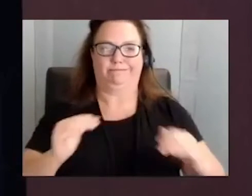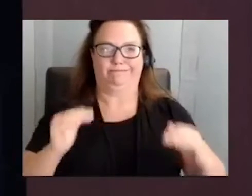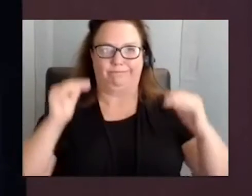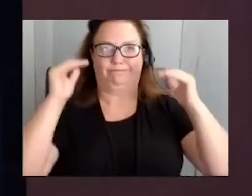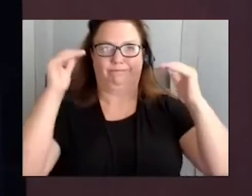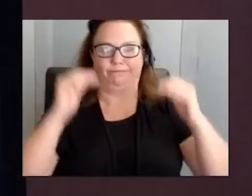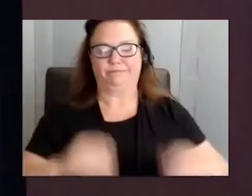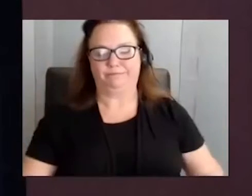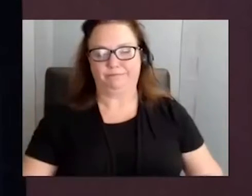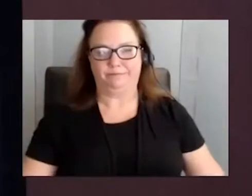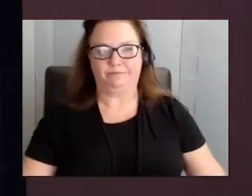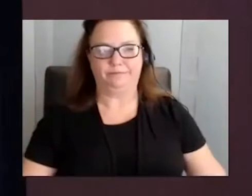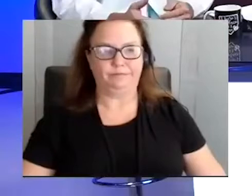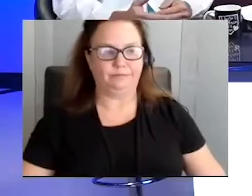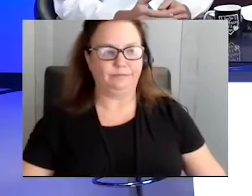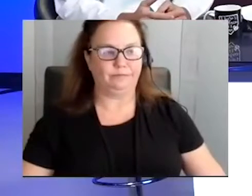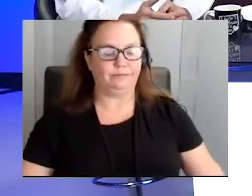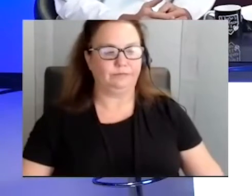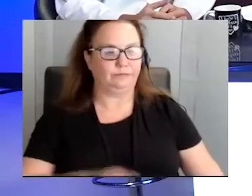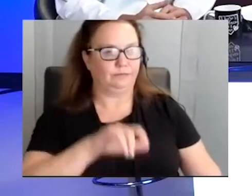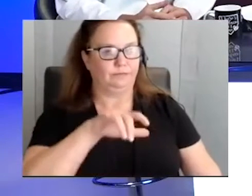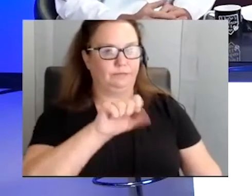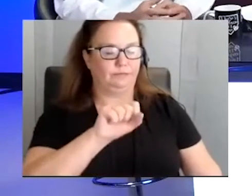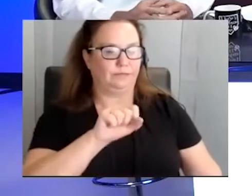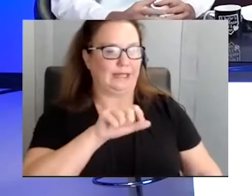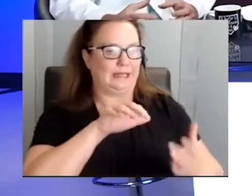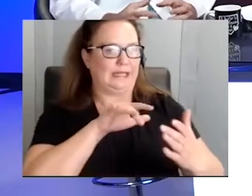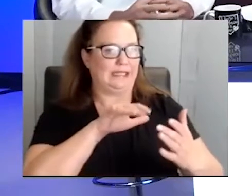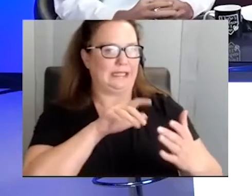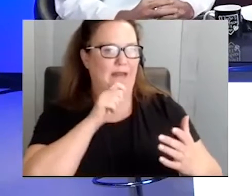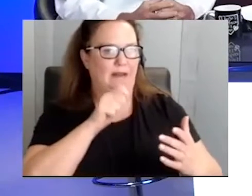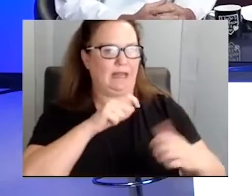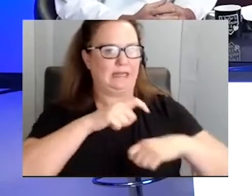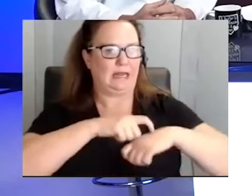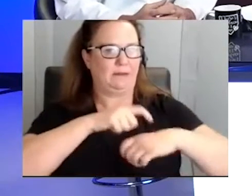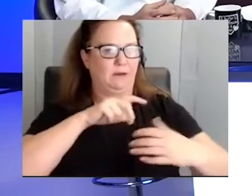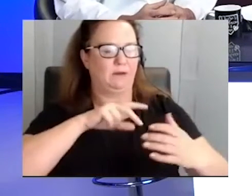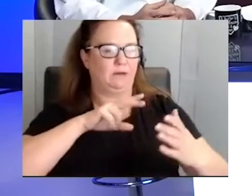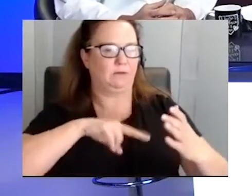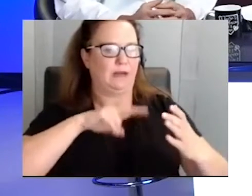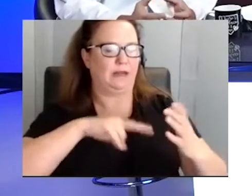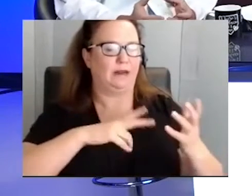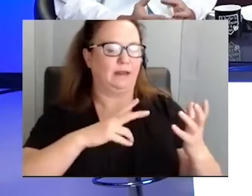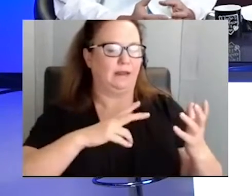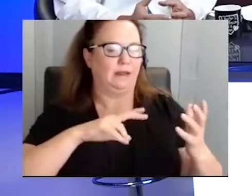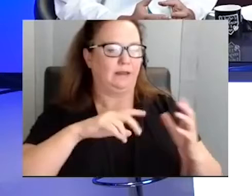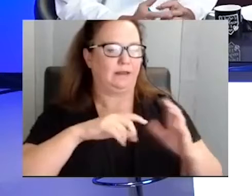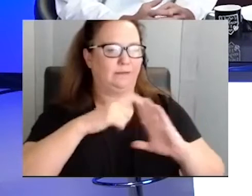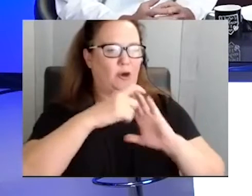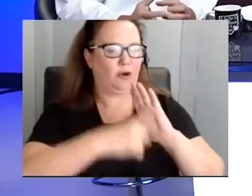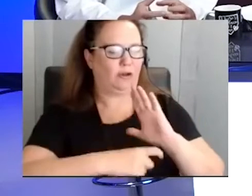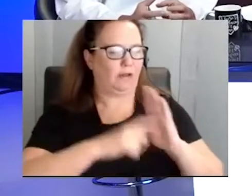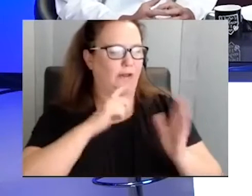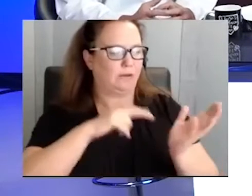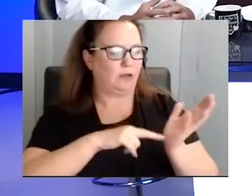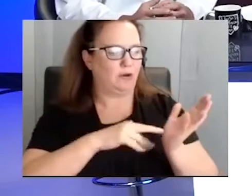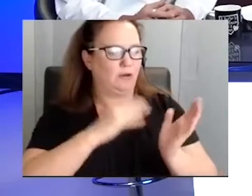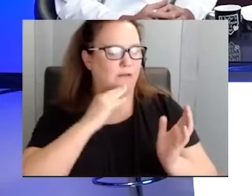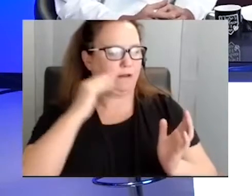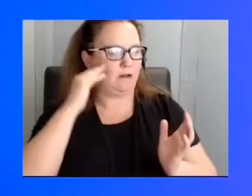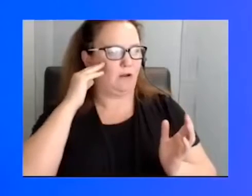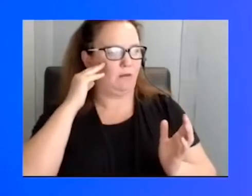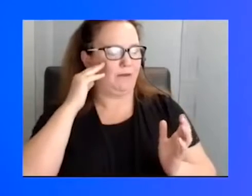around. Yeah, to piggyback on that, you know, I think that study, I haven't had time to read it, just read the news blurb about it. I think it was a nursing home study out of